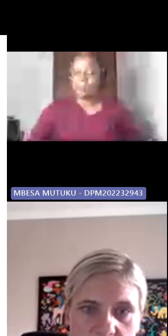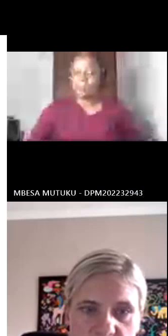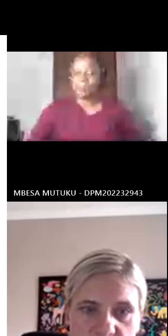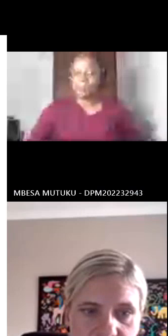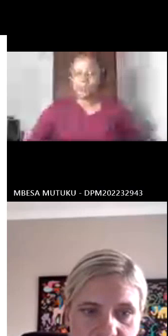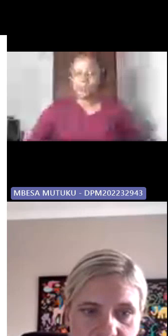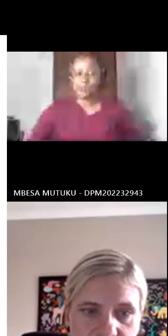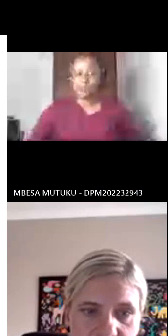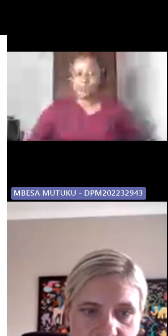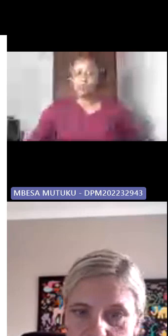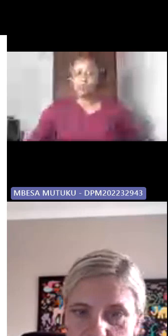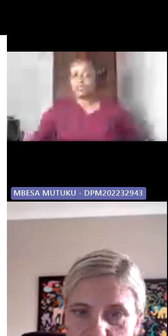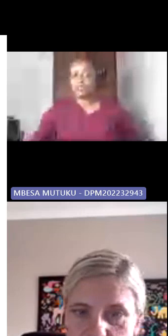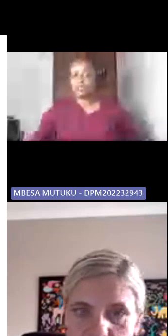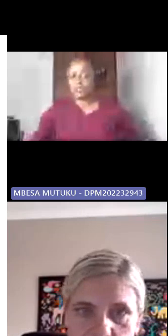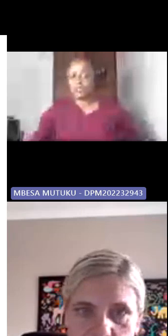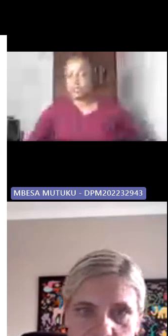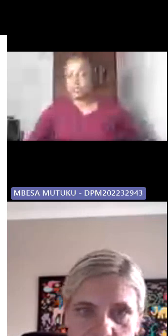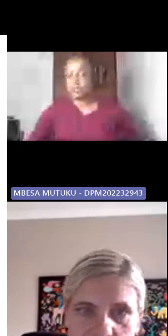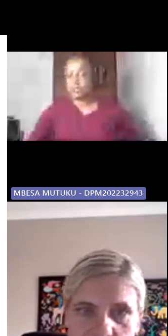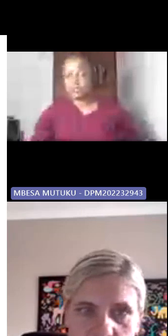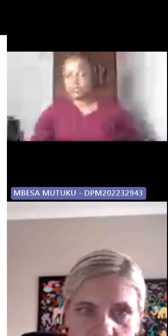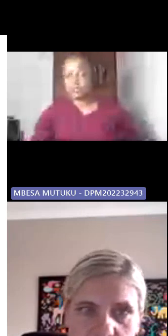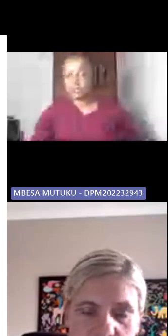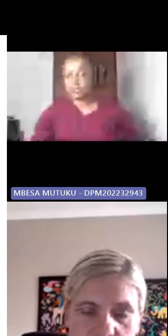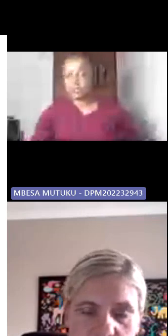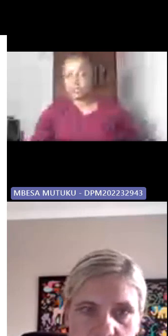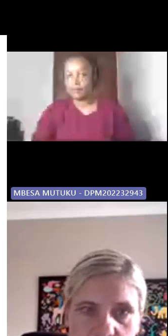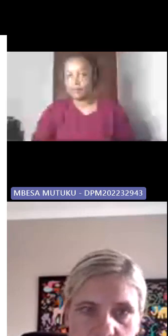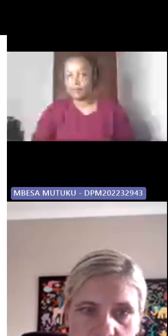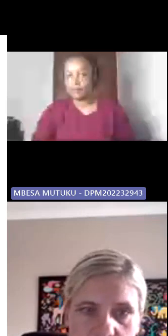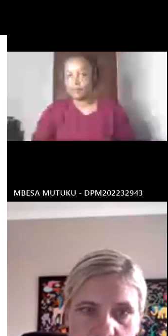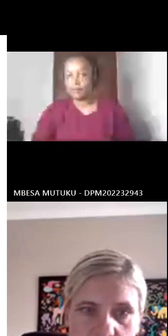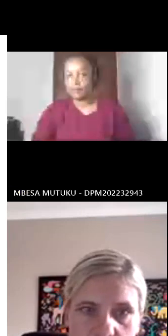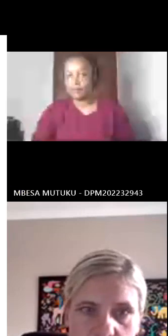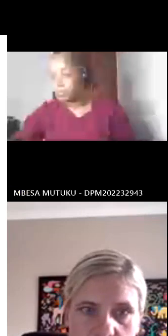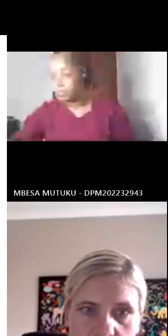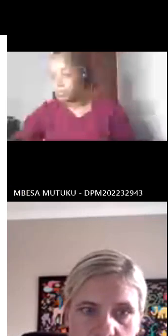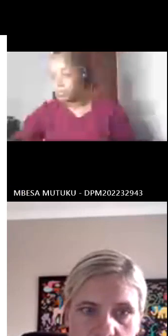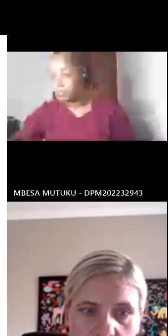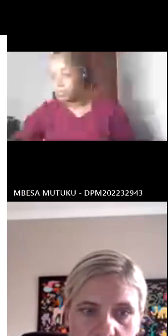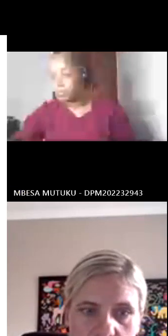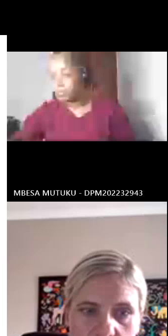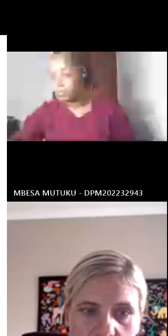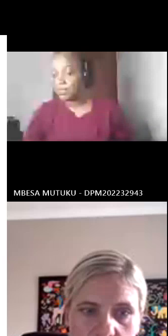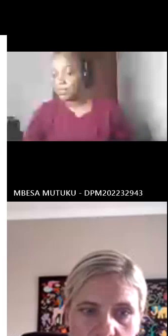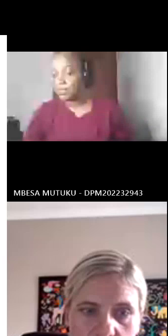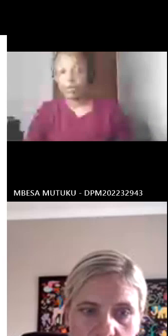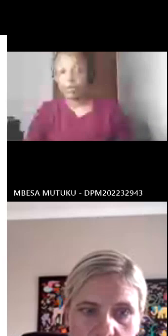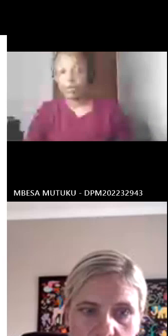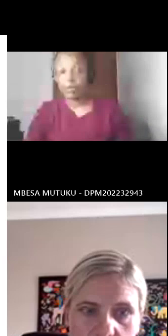clean image. Hebu nisaidie na tissue pale. Nisaidie na nipunguze.